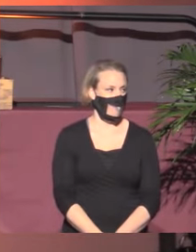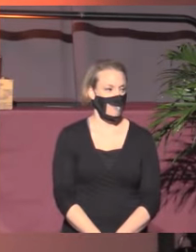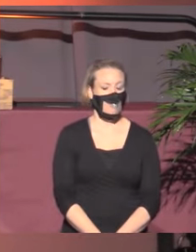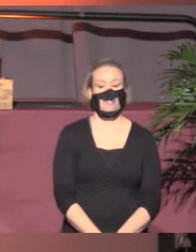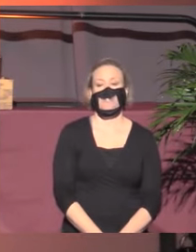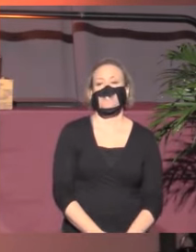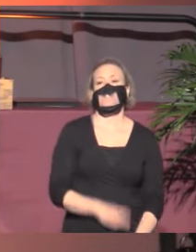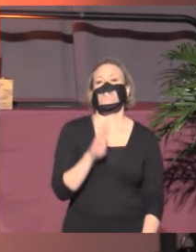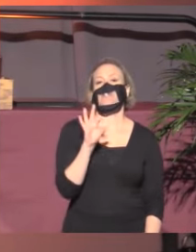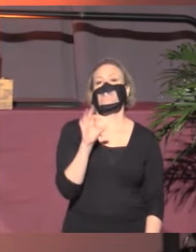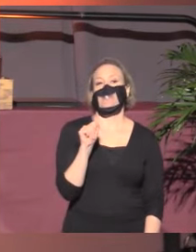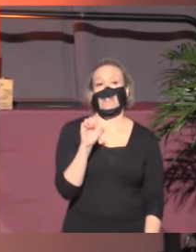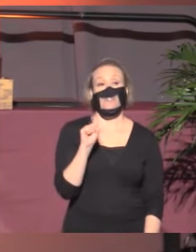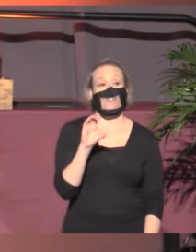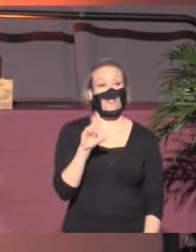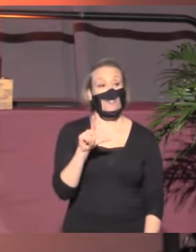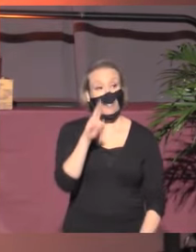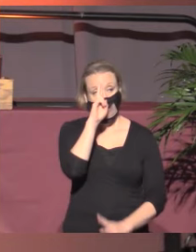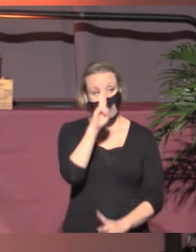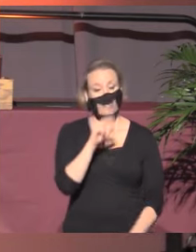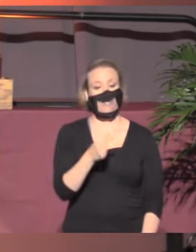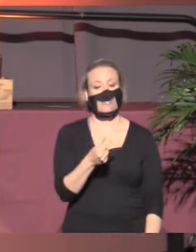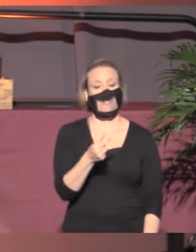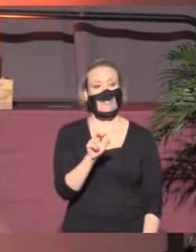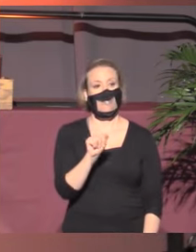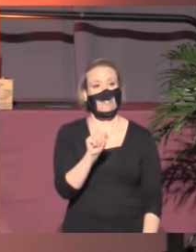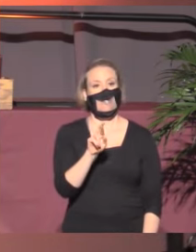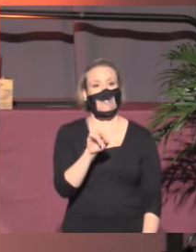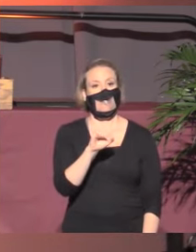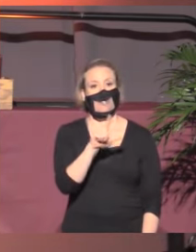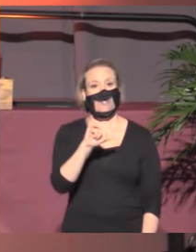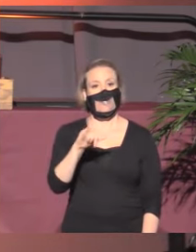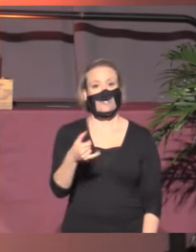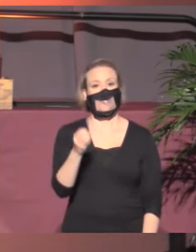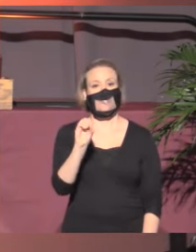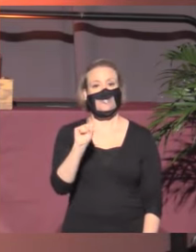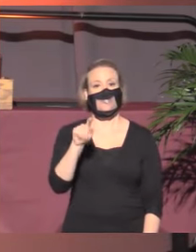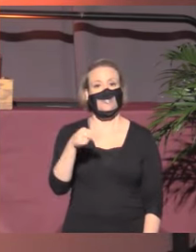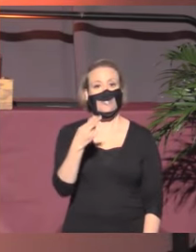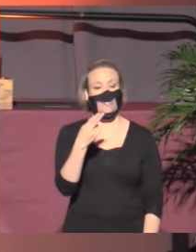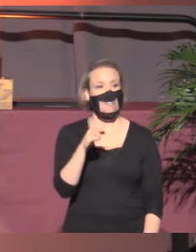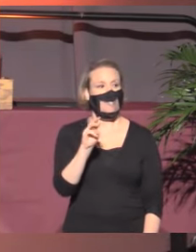Bachelor of Fine Arts, summa cum laude, Gabriel Joseph Mianuli.